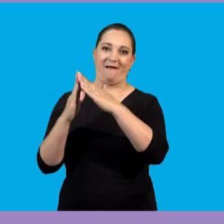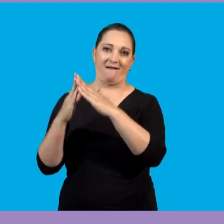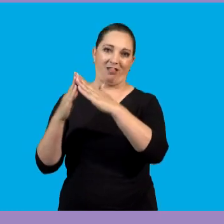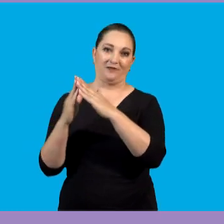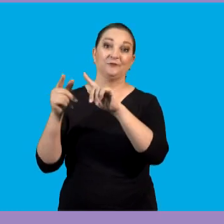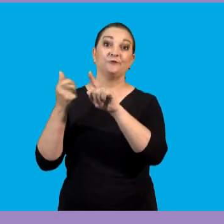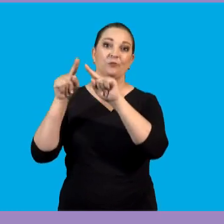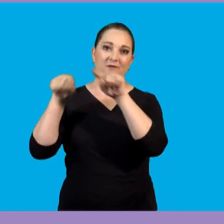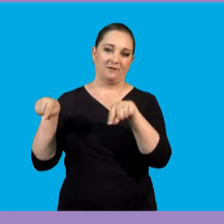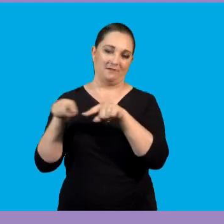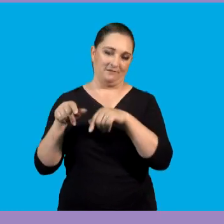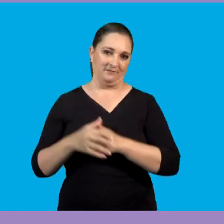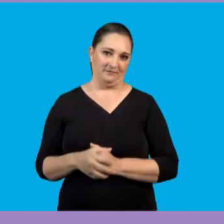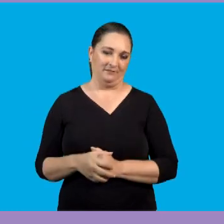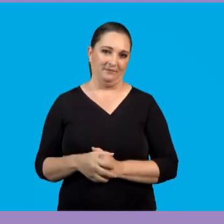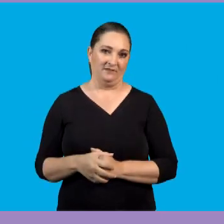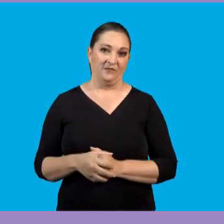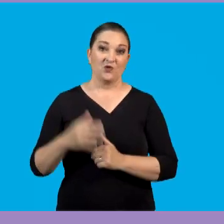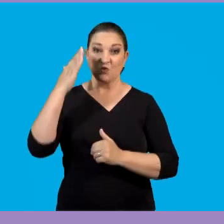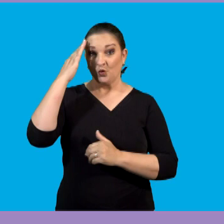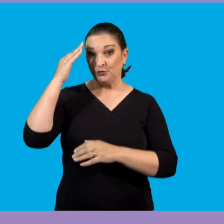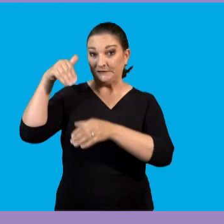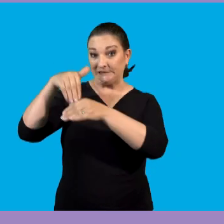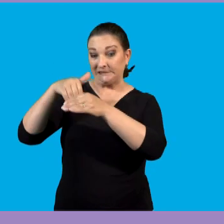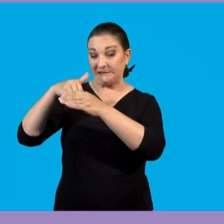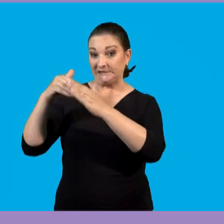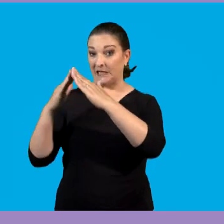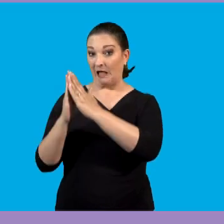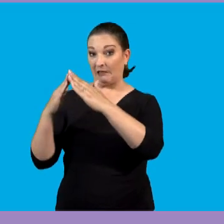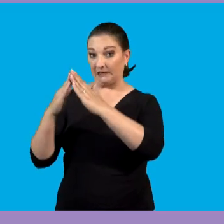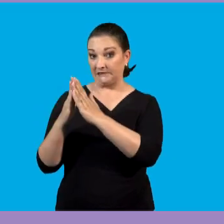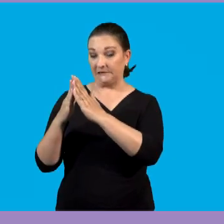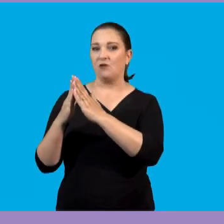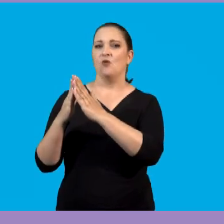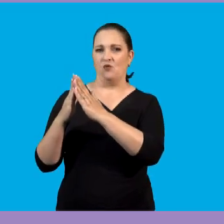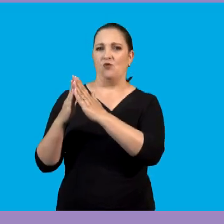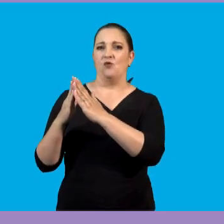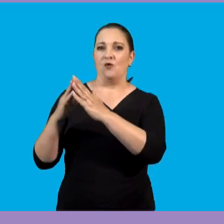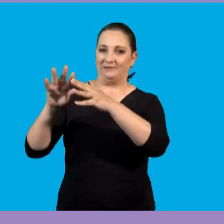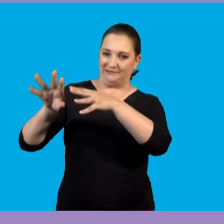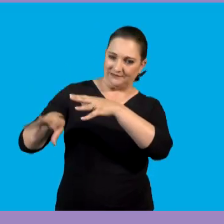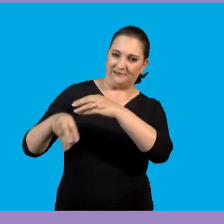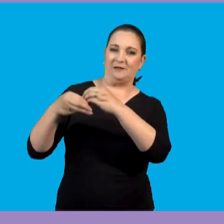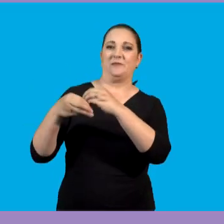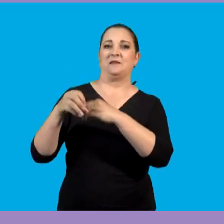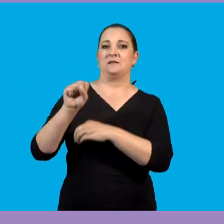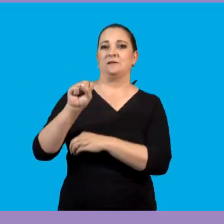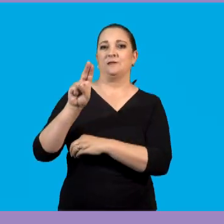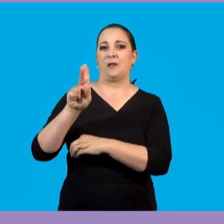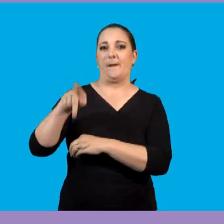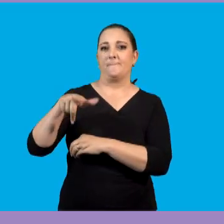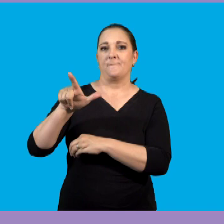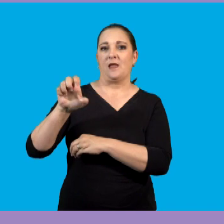of a triangle. And as we know, the interior angles of a triangle are supplementary.